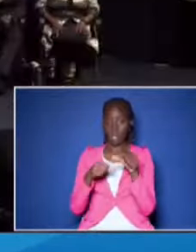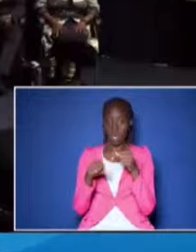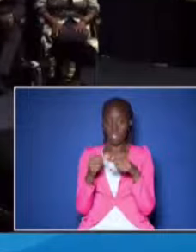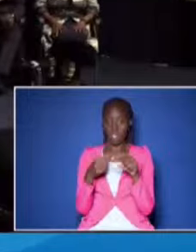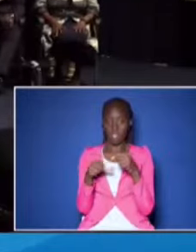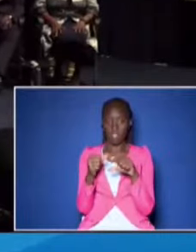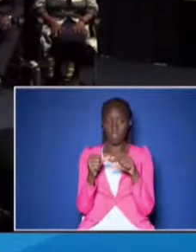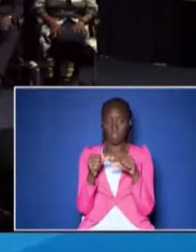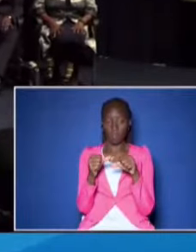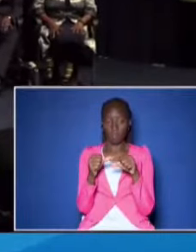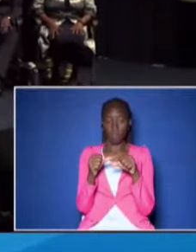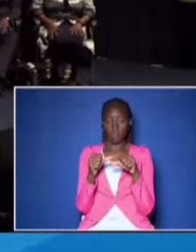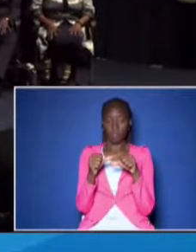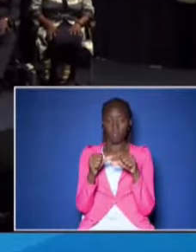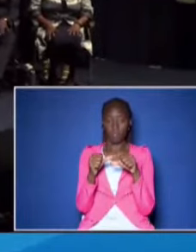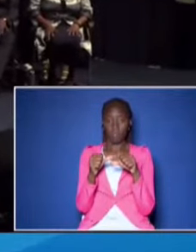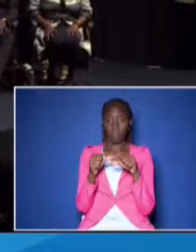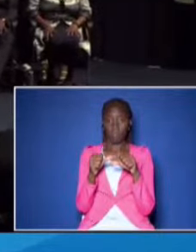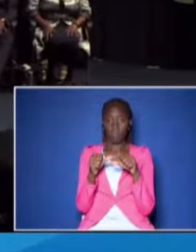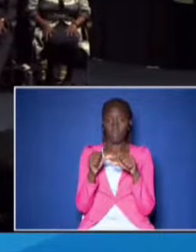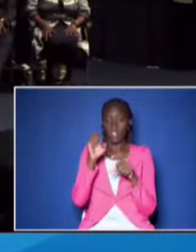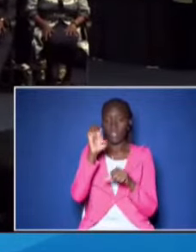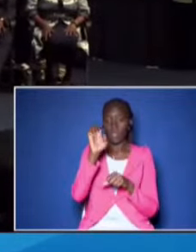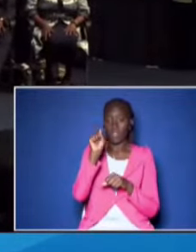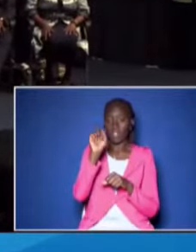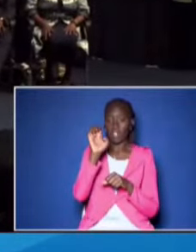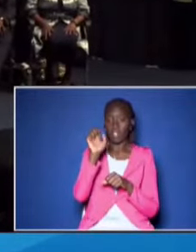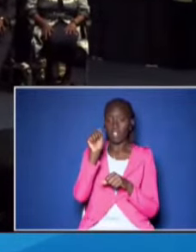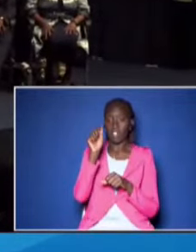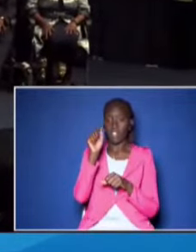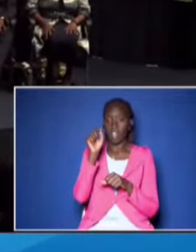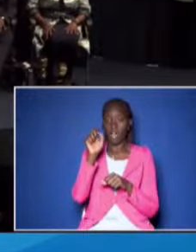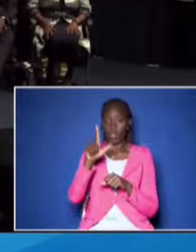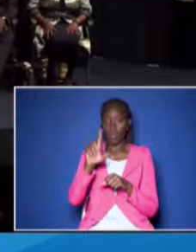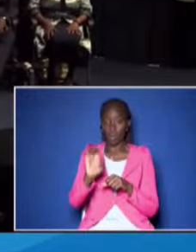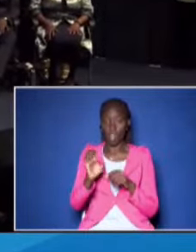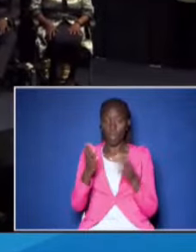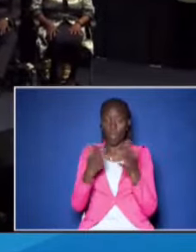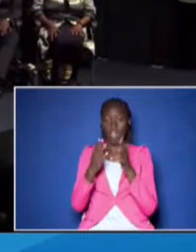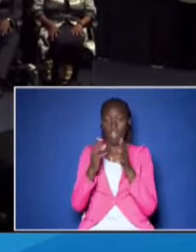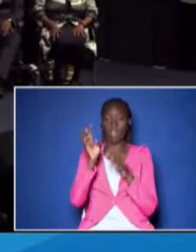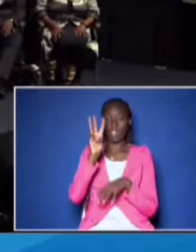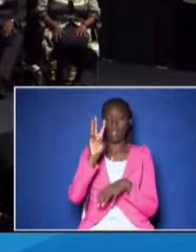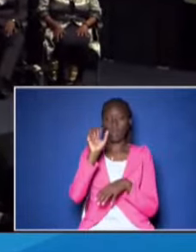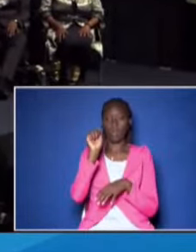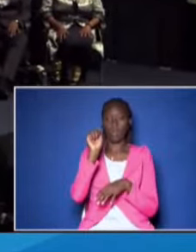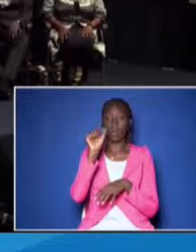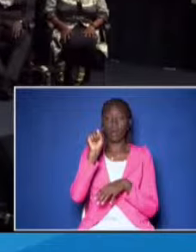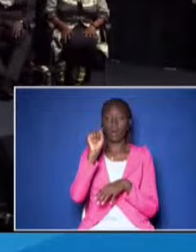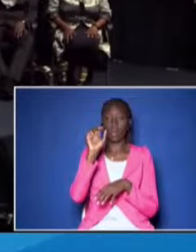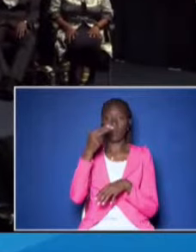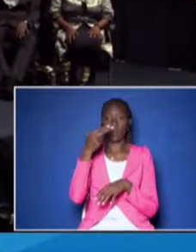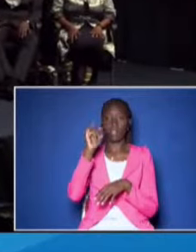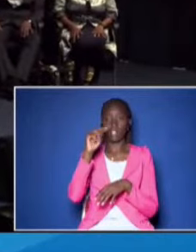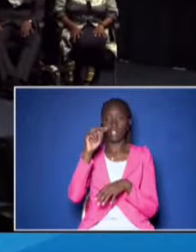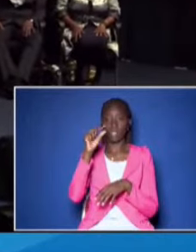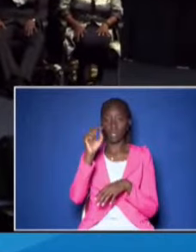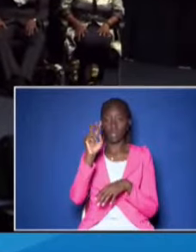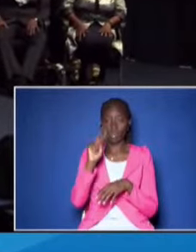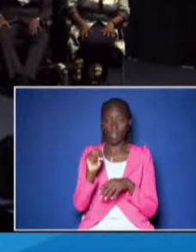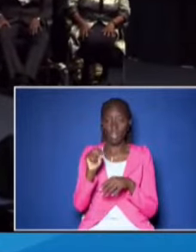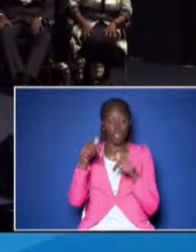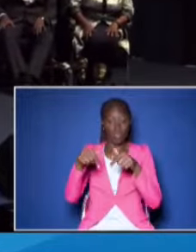in in Seattle he was screaming publicly he said this is what